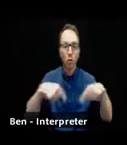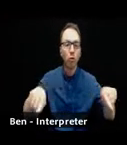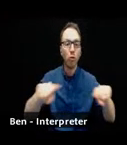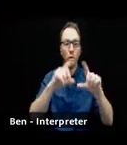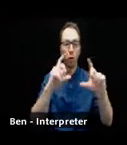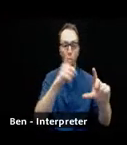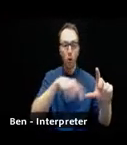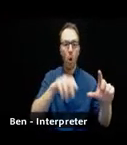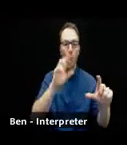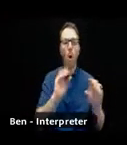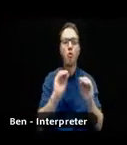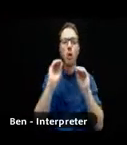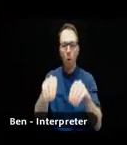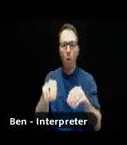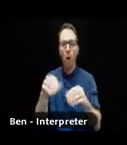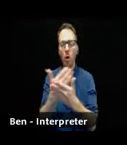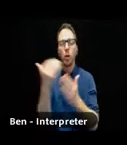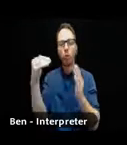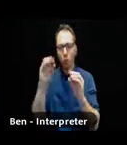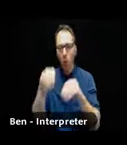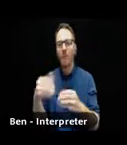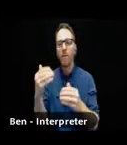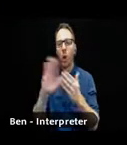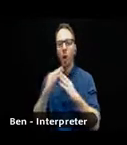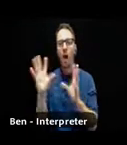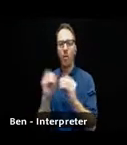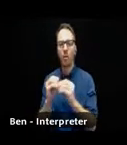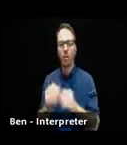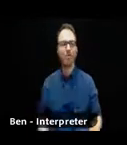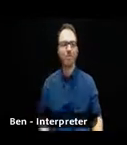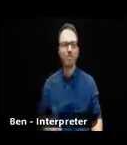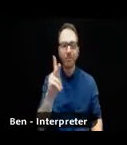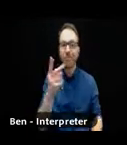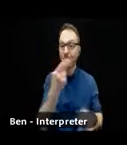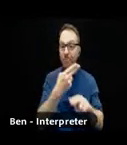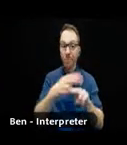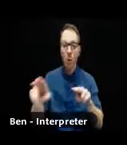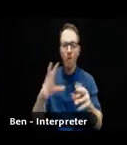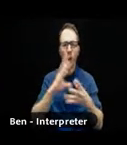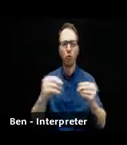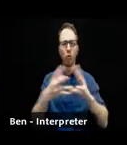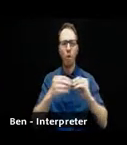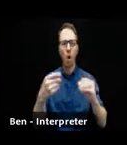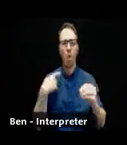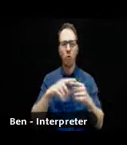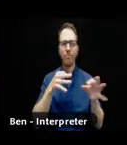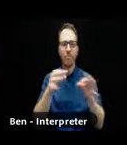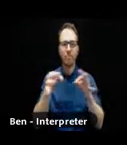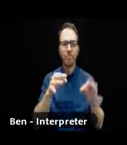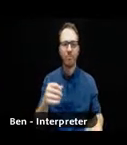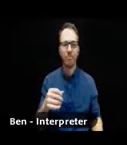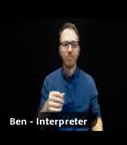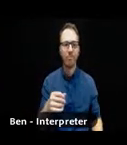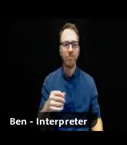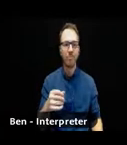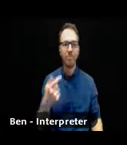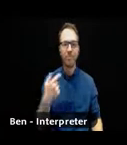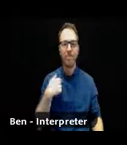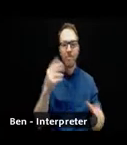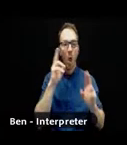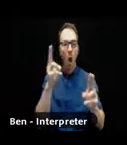conferencing. So a couple stories, just very briefly, I want to talk about. I've had the honor of facilitating